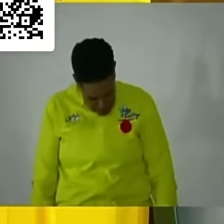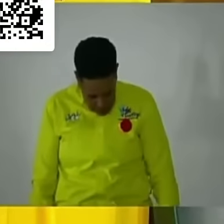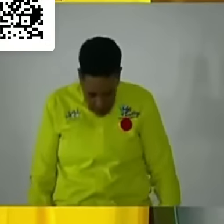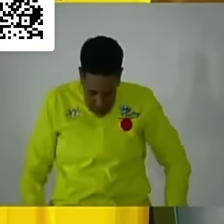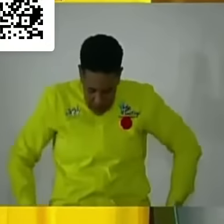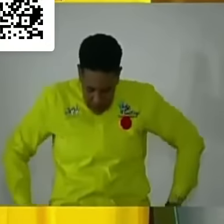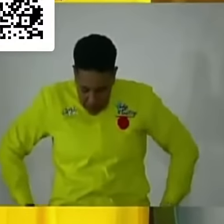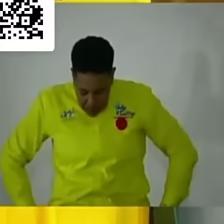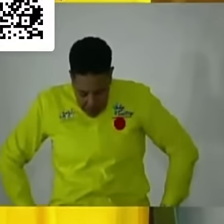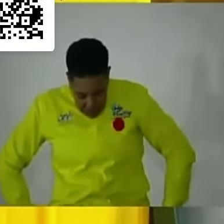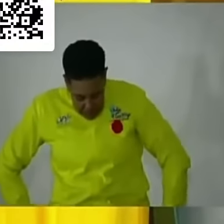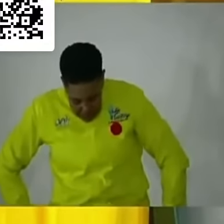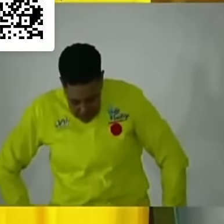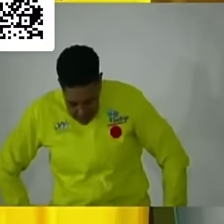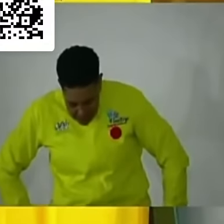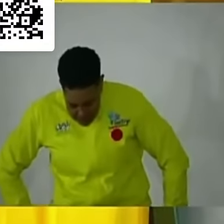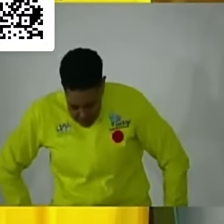Madam Speaker,